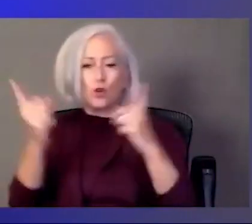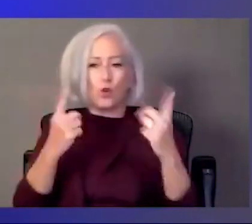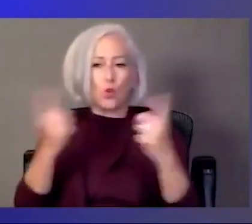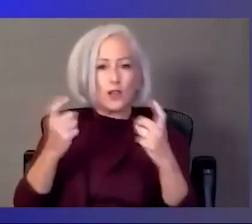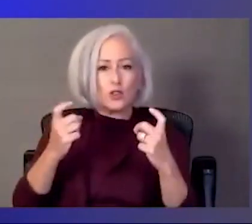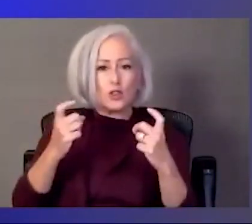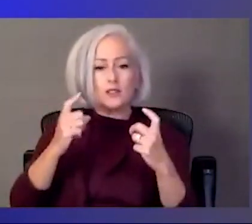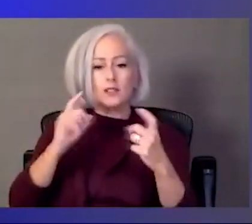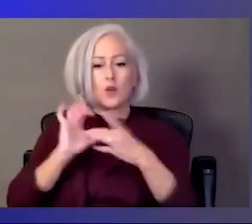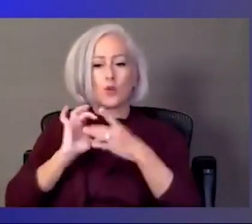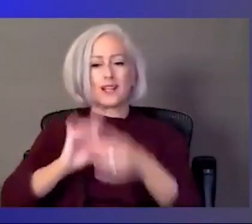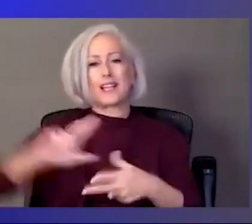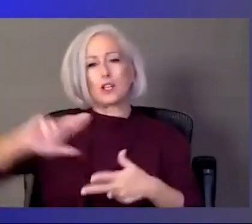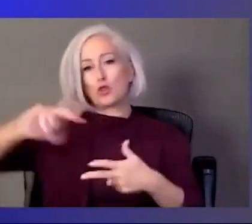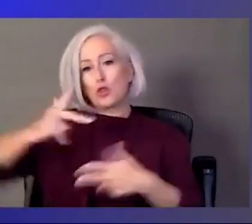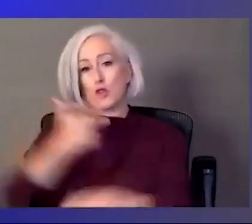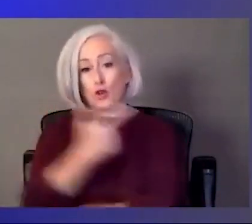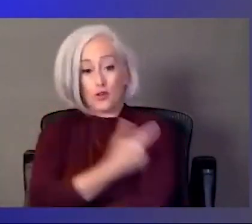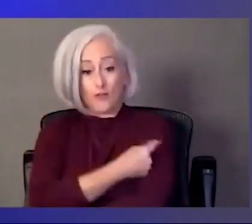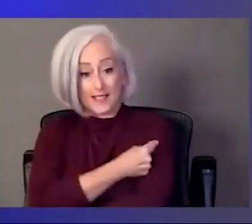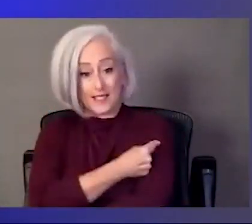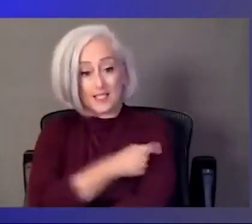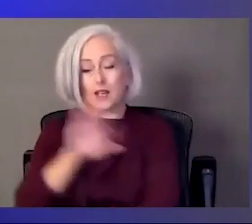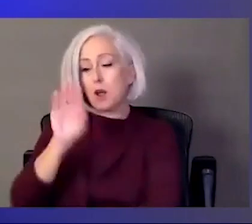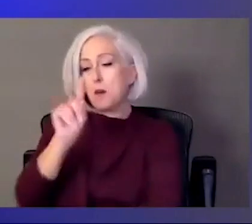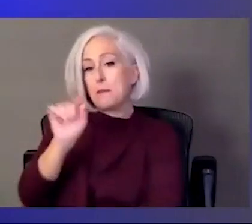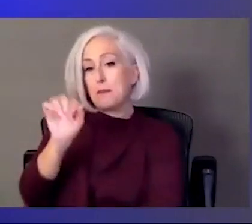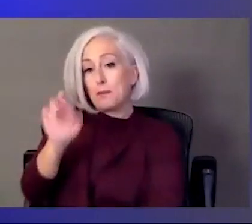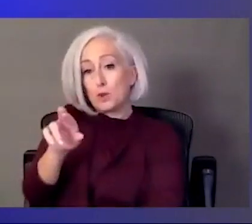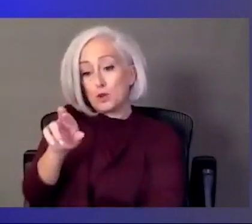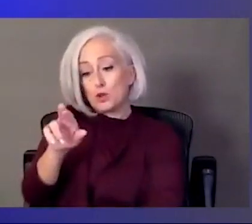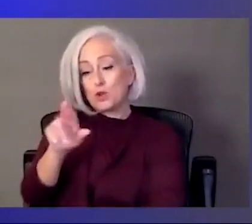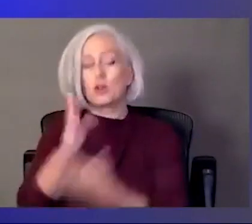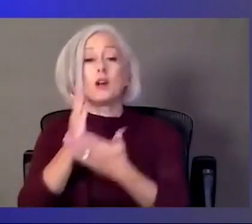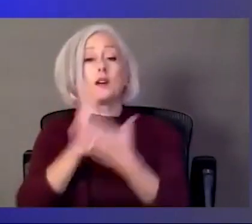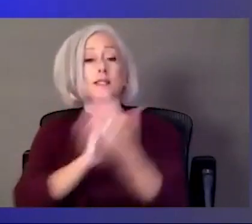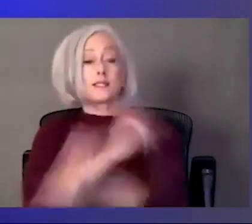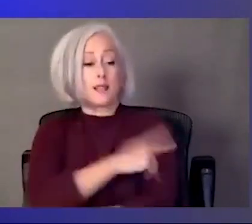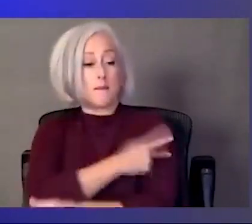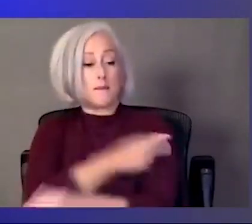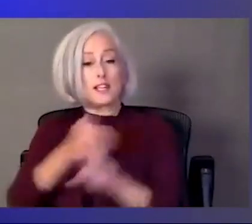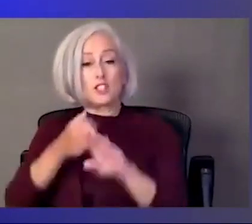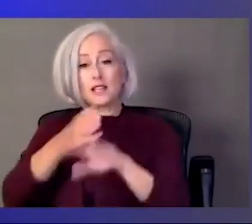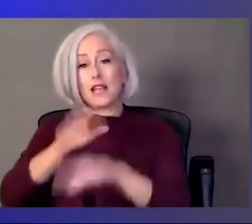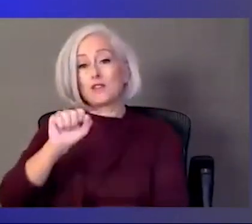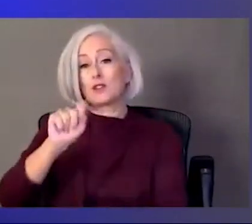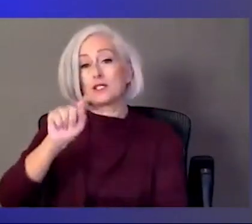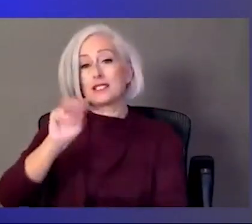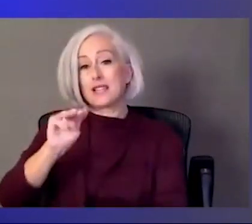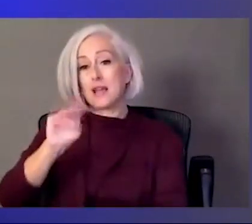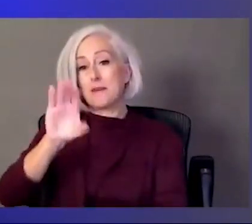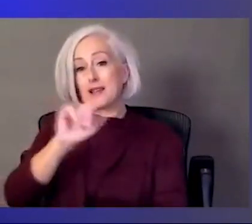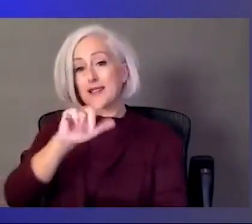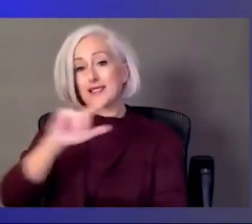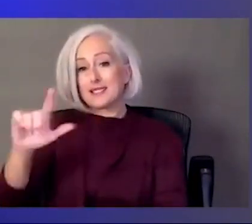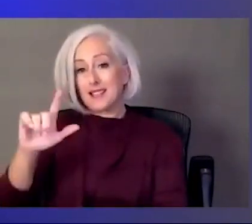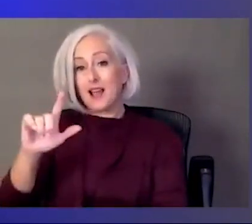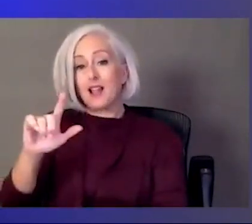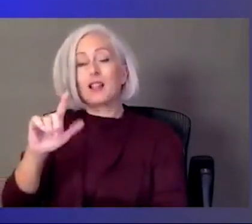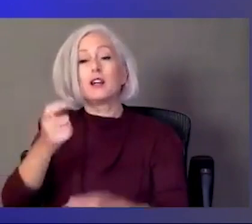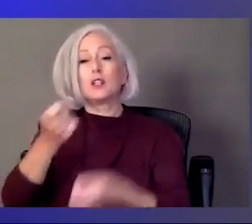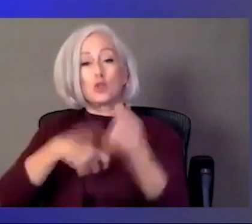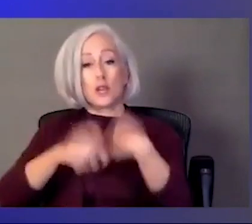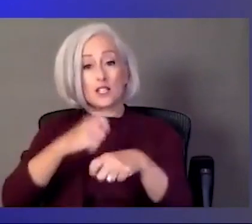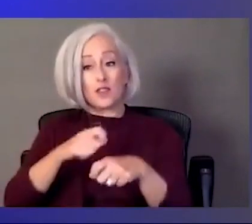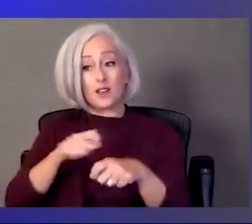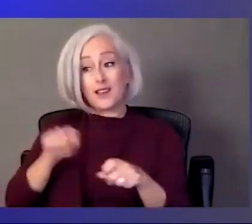doses, booster vaccinations, and some of our patients after stem cell transplant, using somebody else as a donor. Mm-hmm. If that donor hasn't been